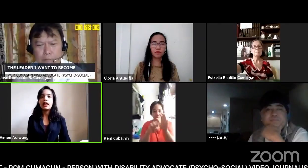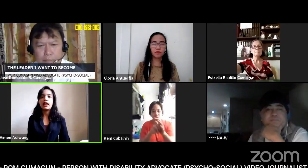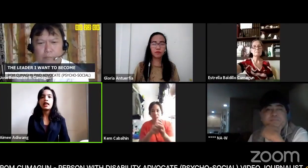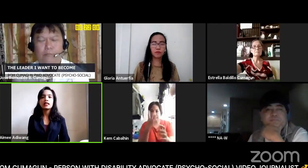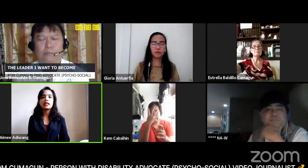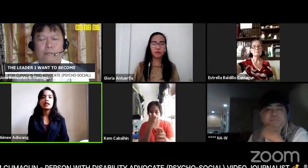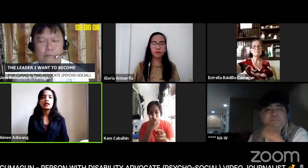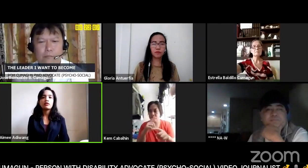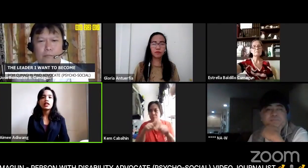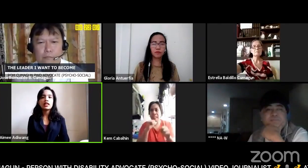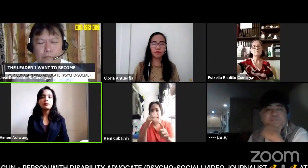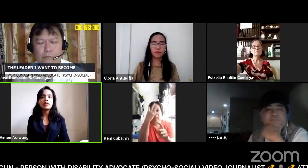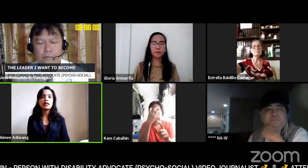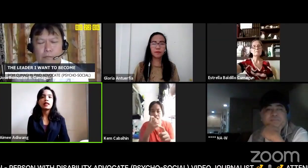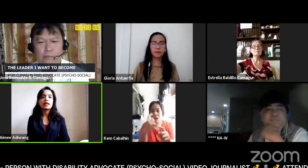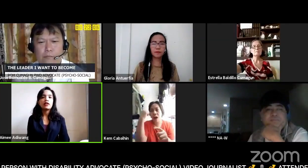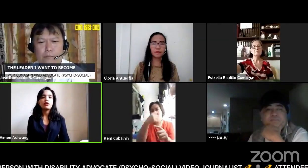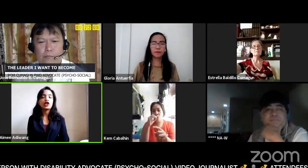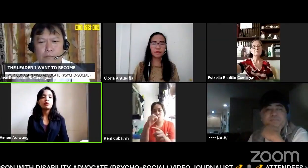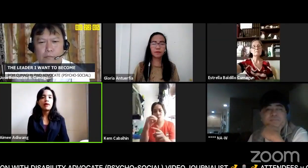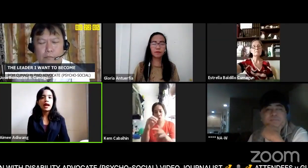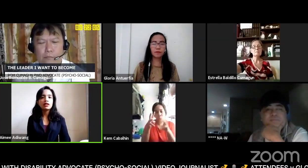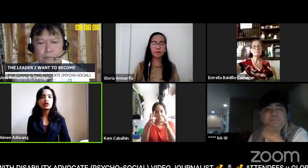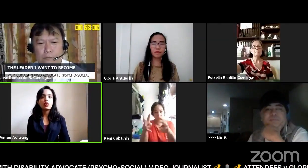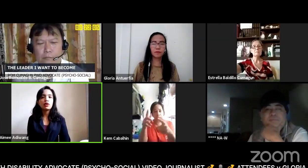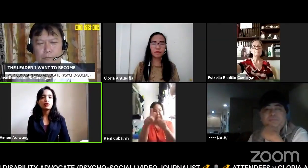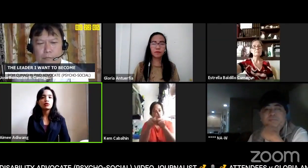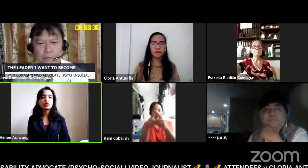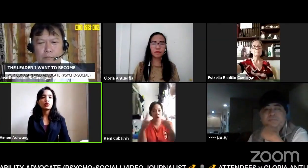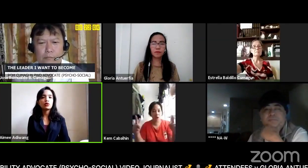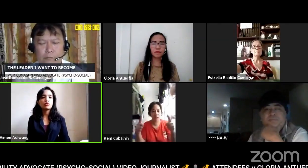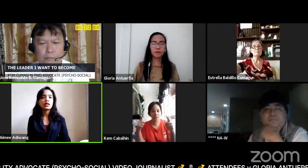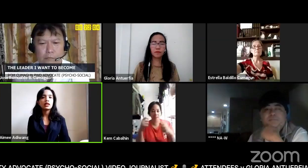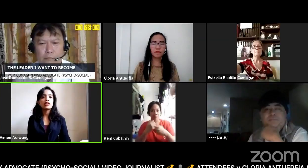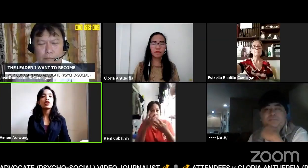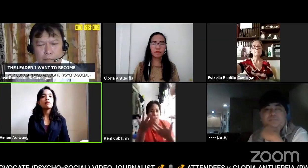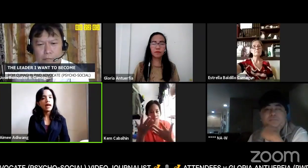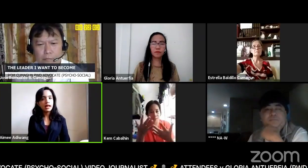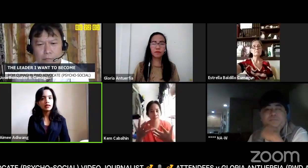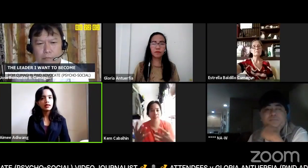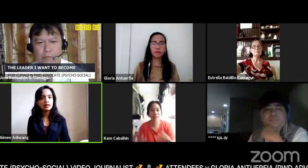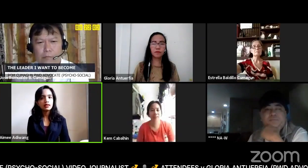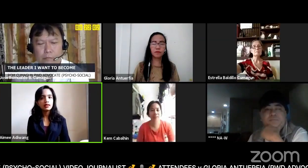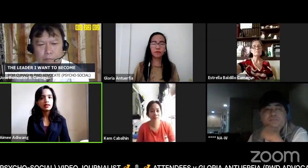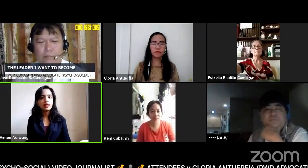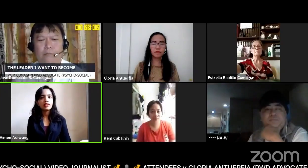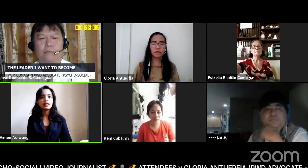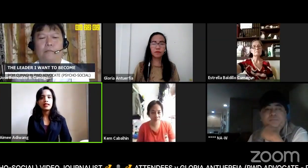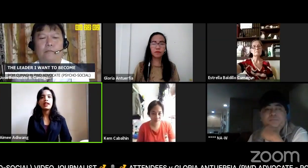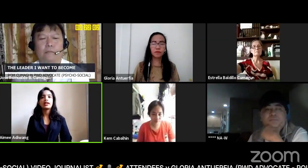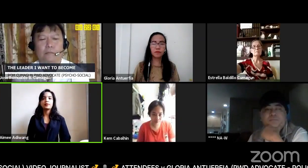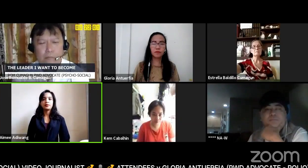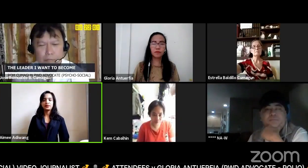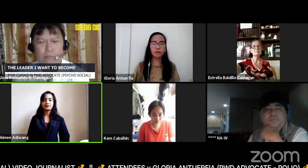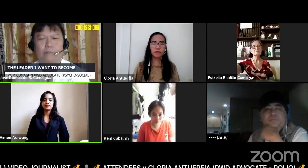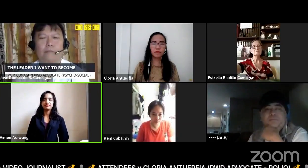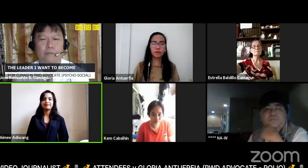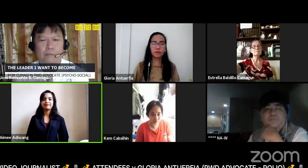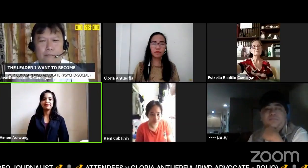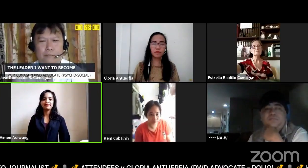body. And for example, if you're mad, you're going to show that you're mad